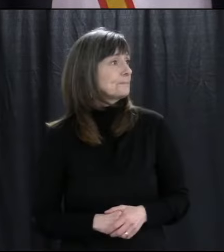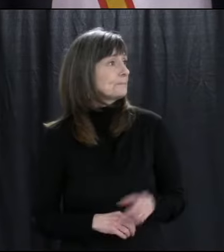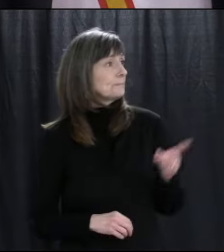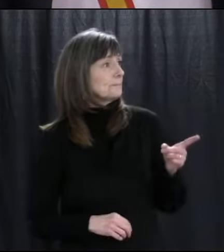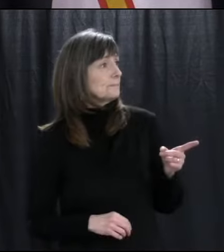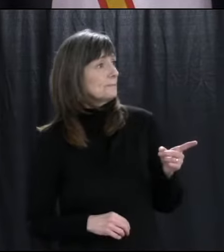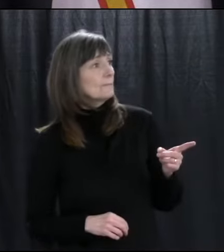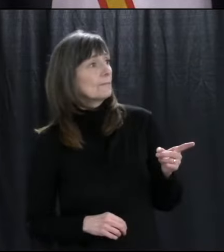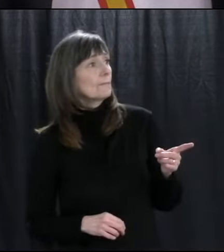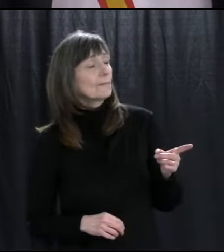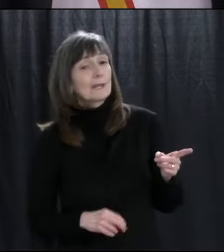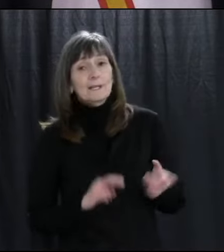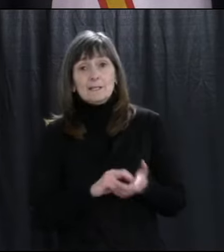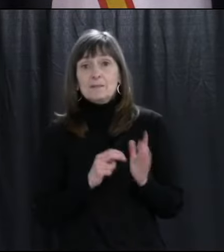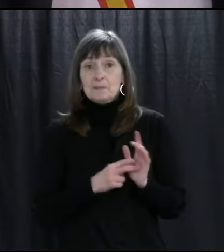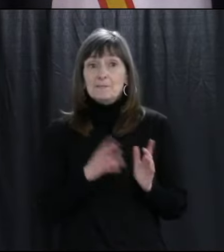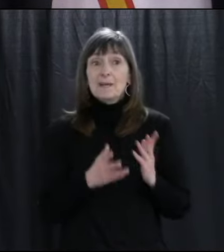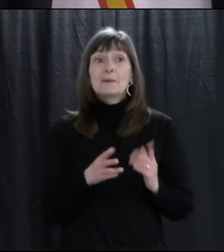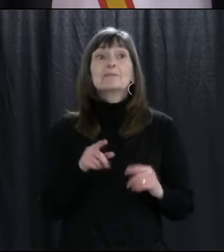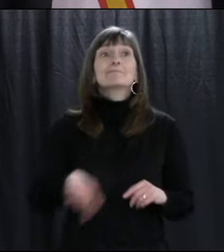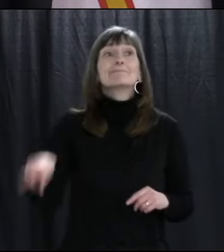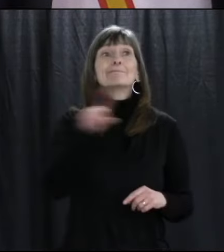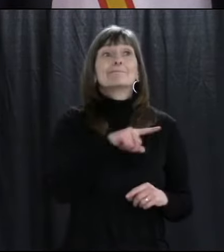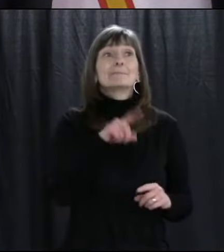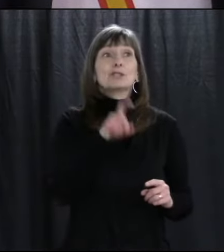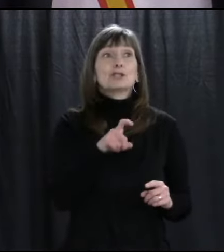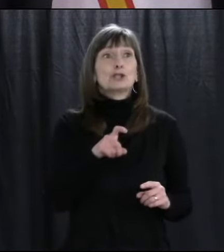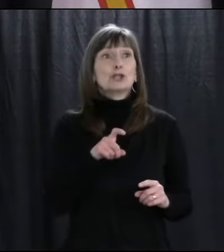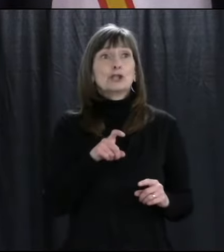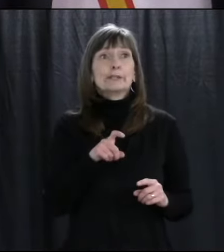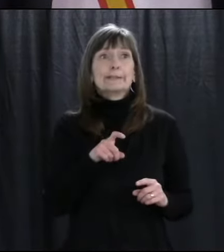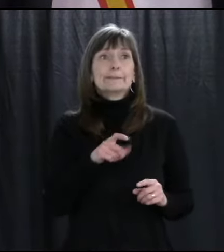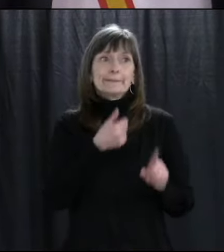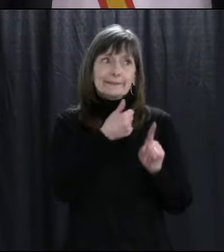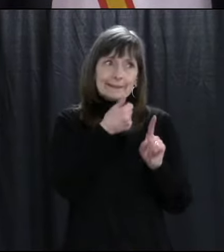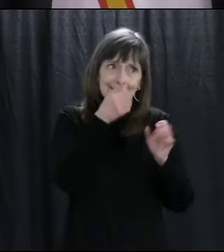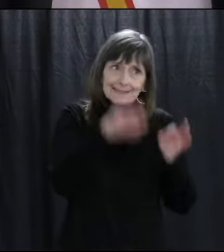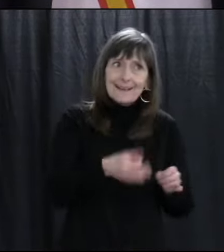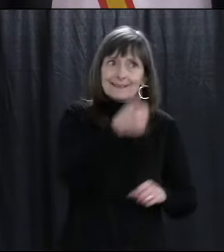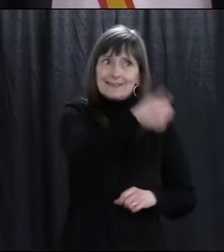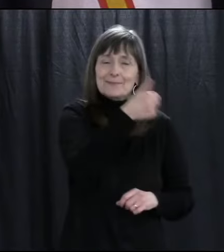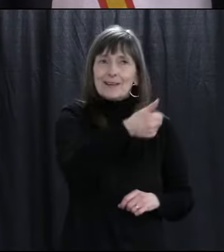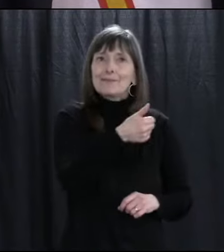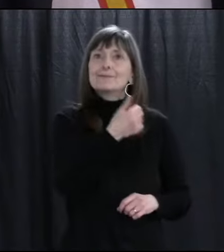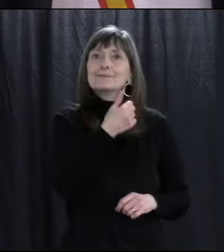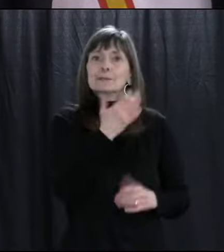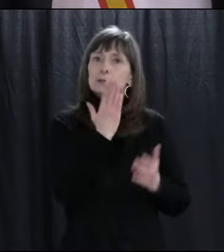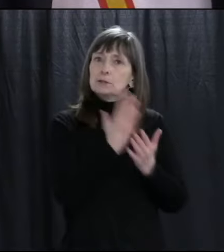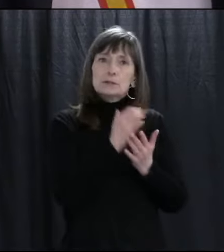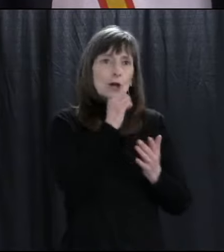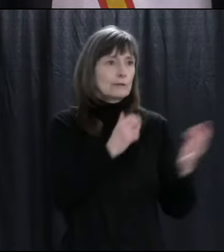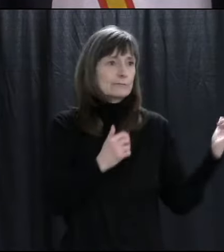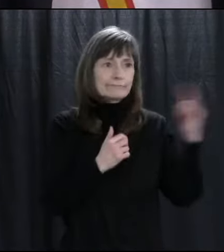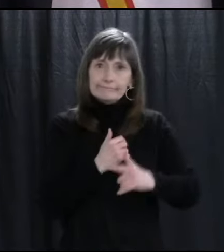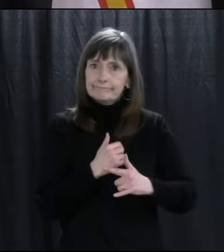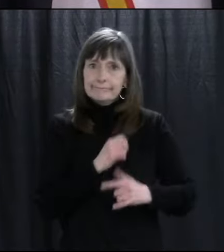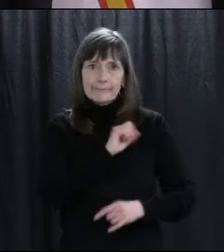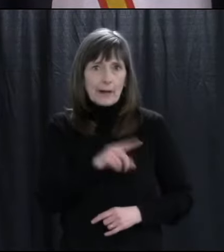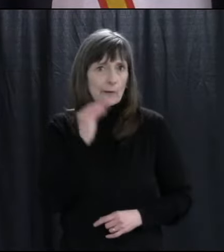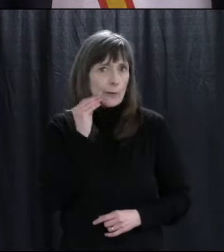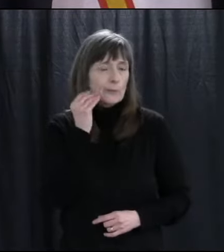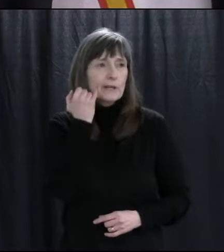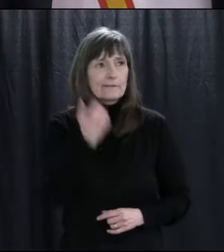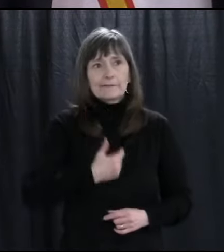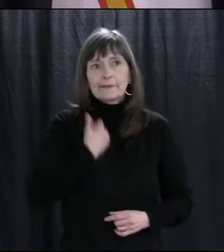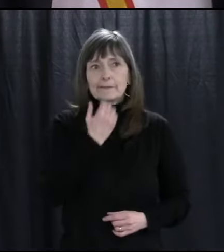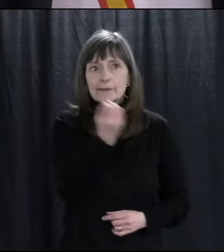maybe being mindful of on their own and looking to do themselves? We would certainly encourage anyone who has traveled outside of the province, if they